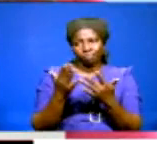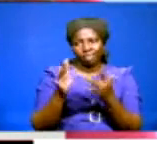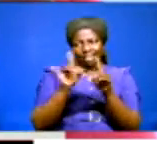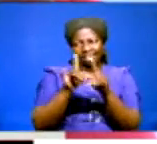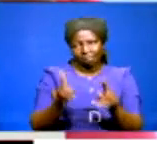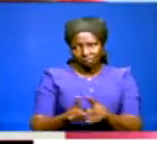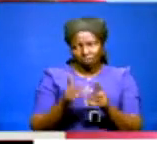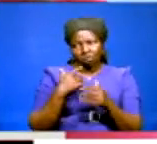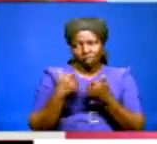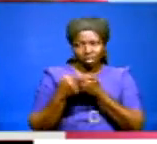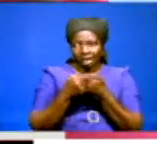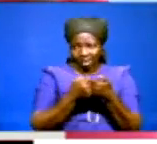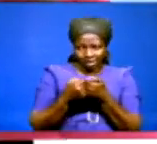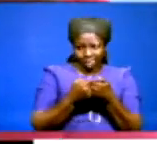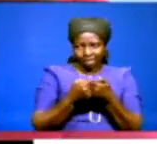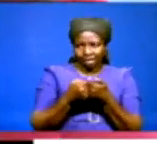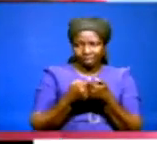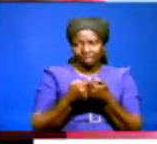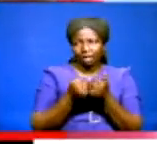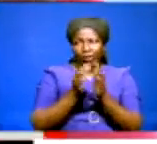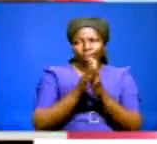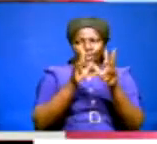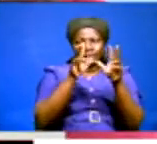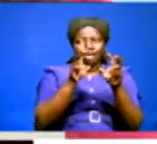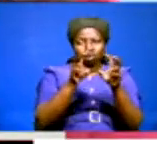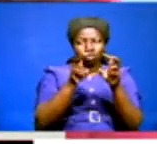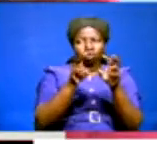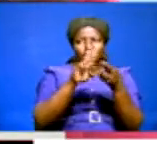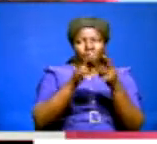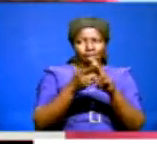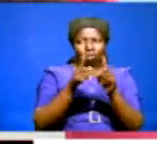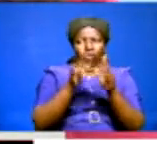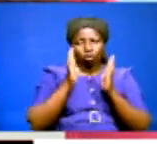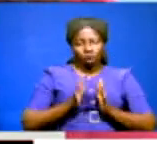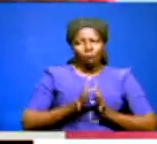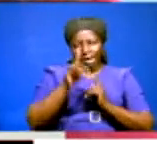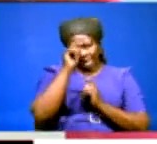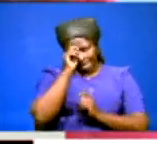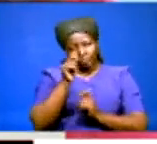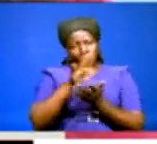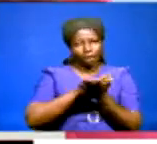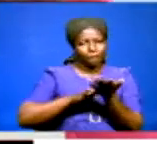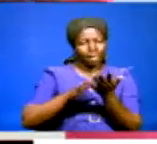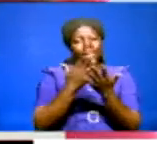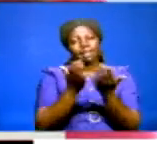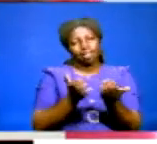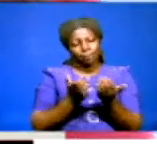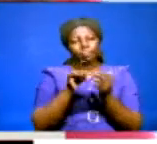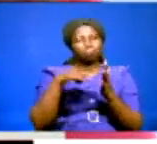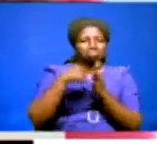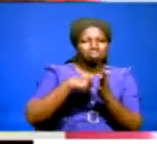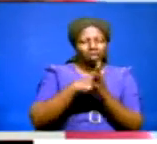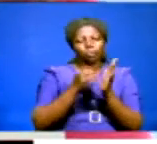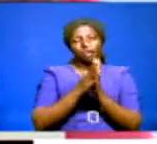have challenges with issues that relate to human dignity, the basic needs, you know, you're still struggling with the basics of food, shelter